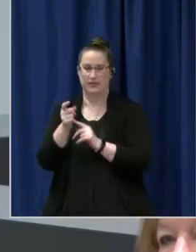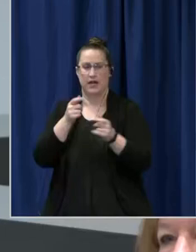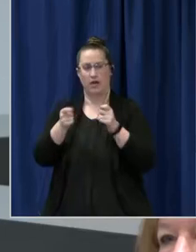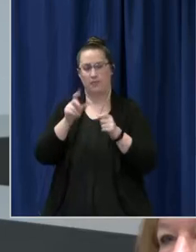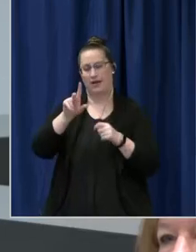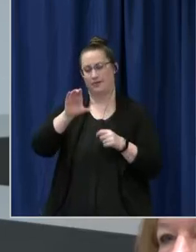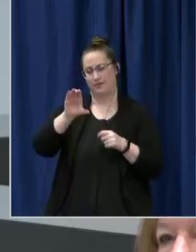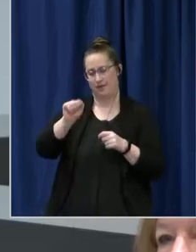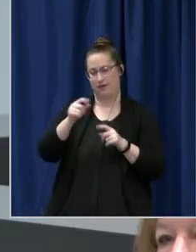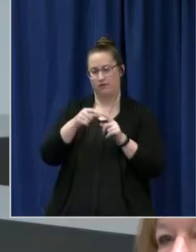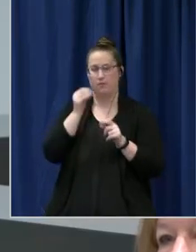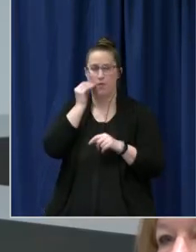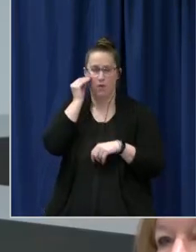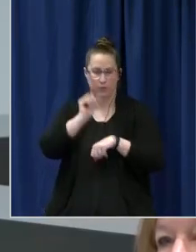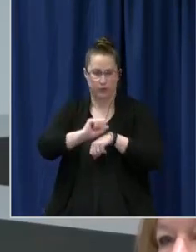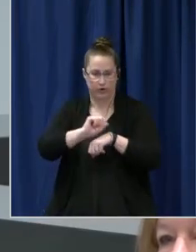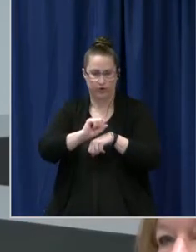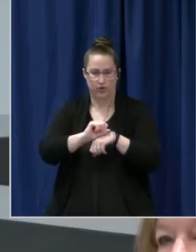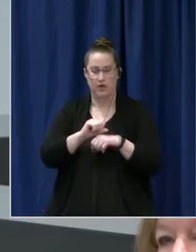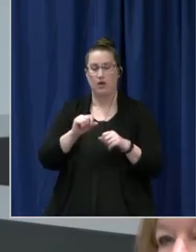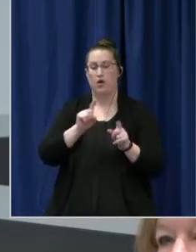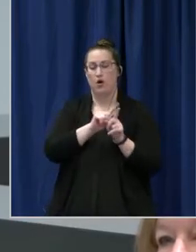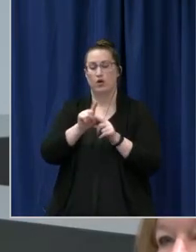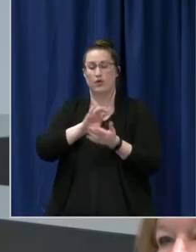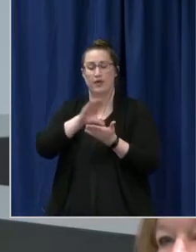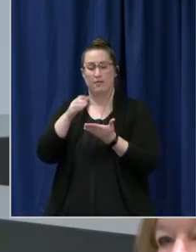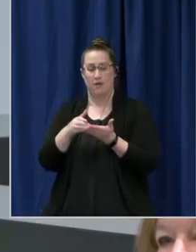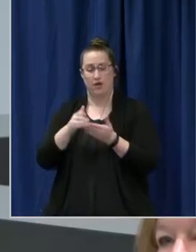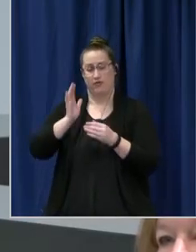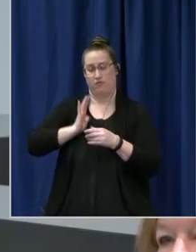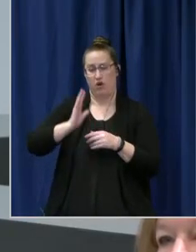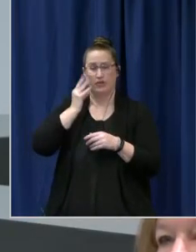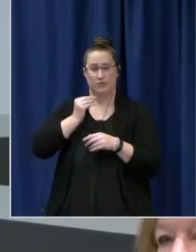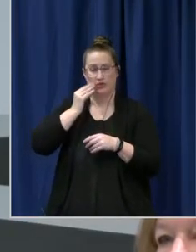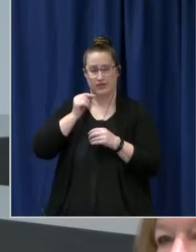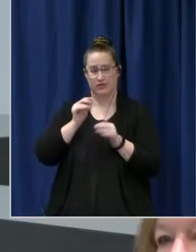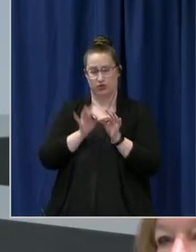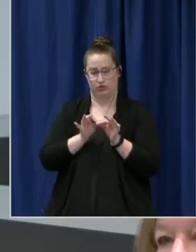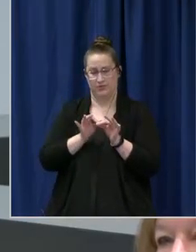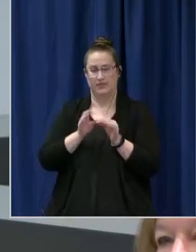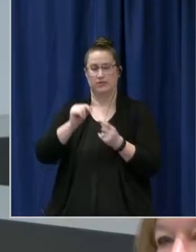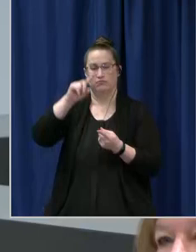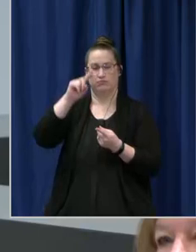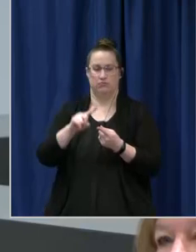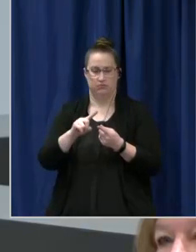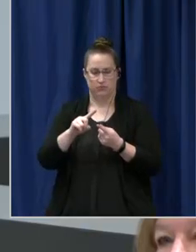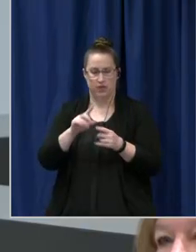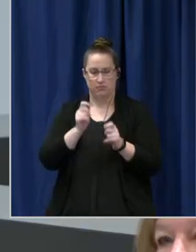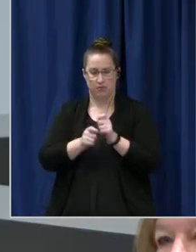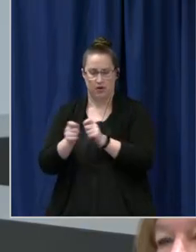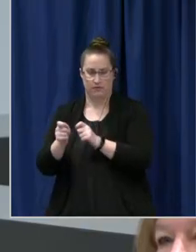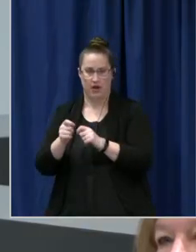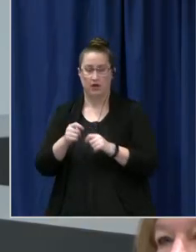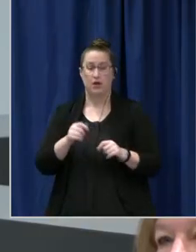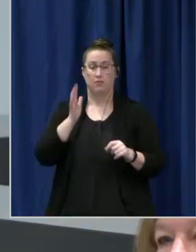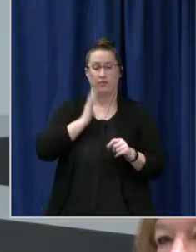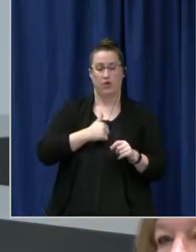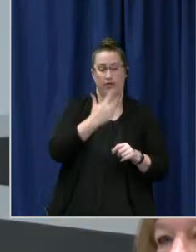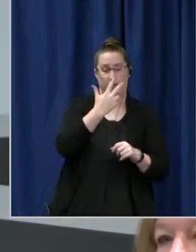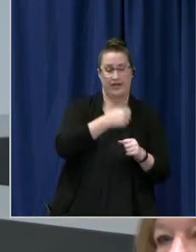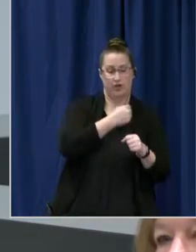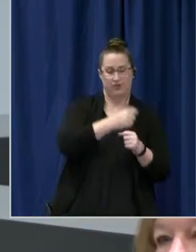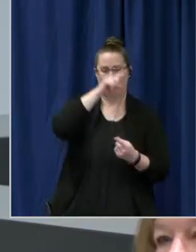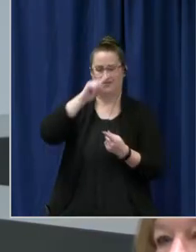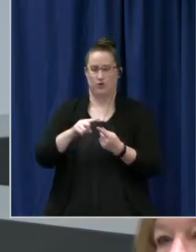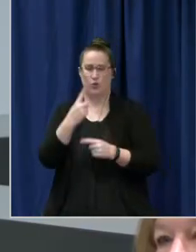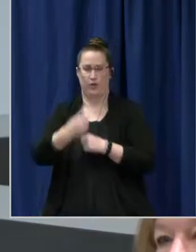modified the amount of prior interpreting experience required for a communication assistant who works at home from 3 years down to